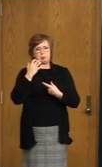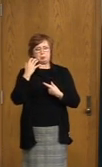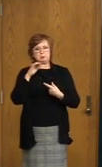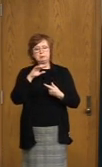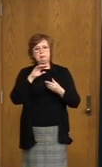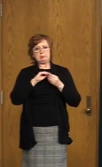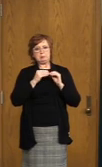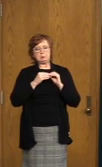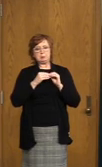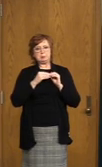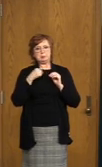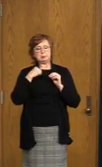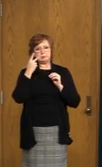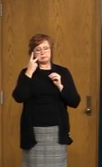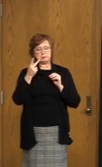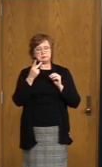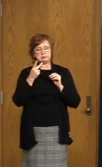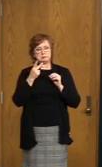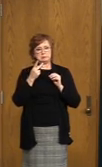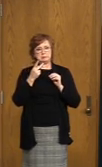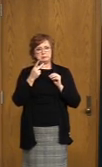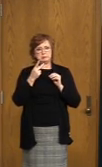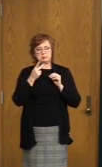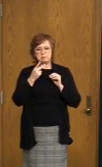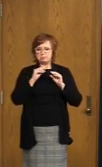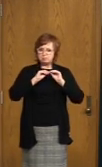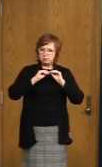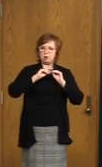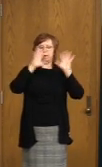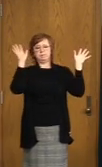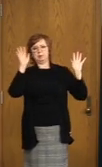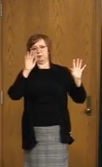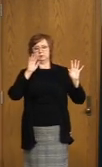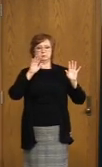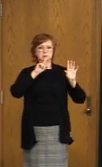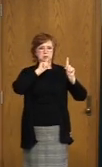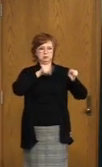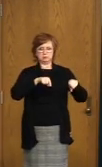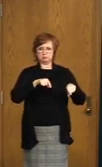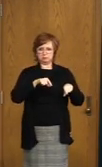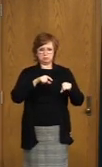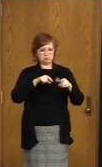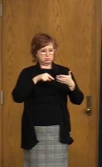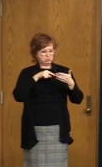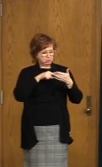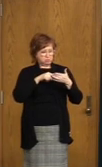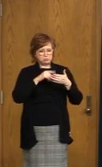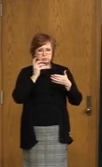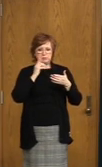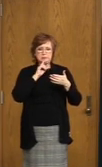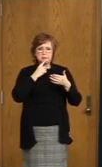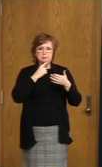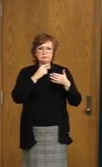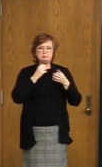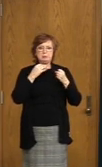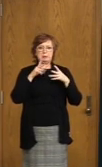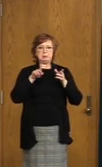the Premier is making, why we all have to really continue to observe all the public health measures that we are